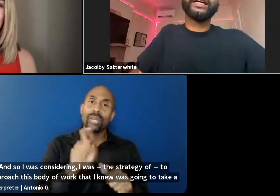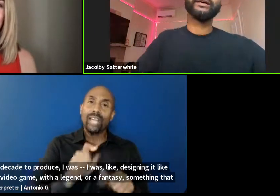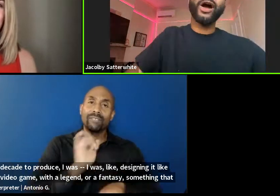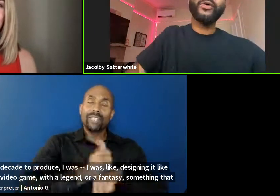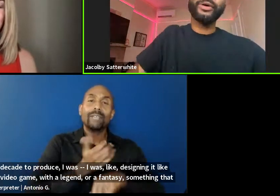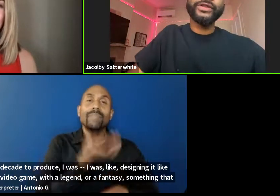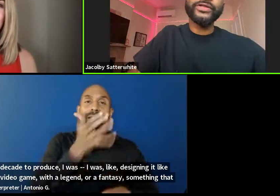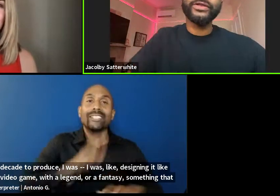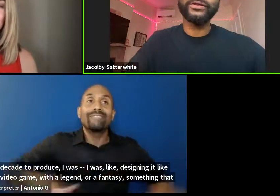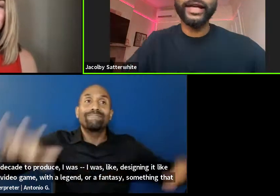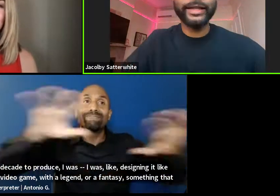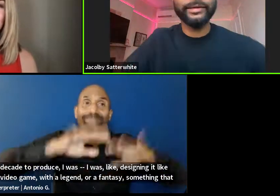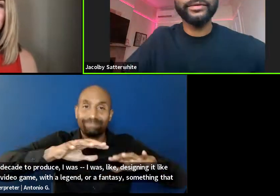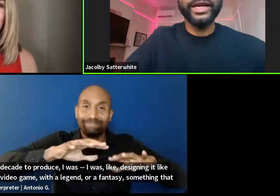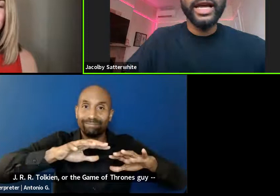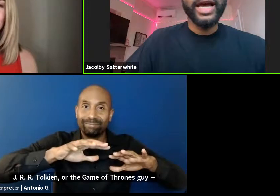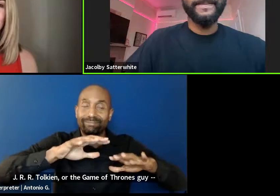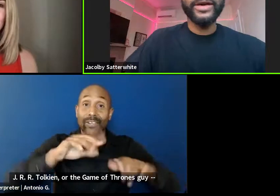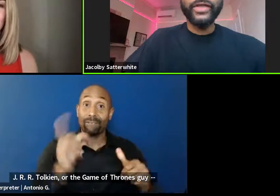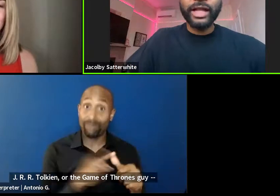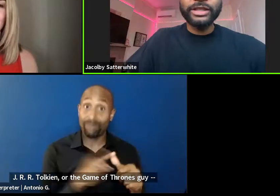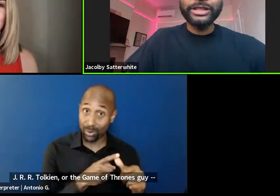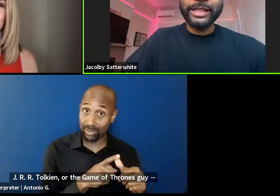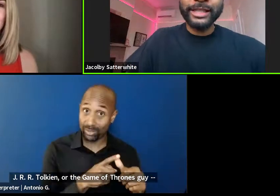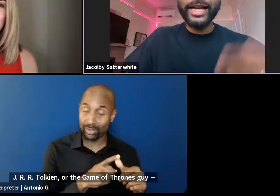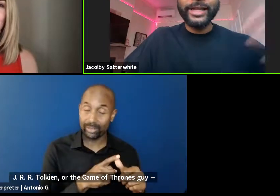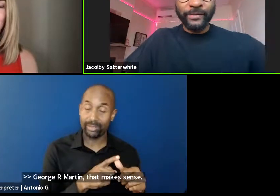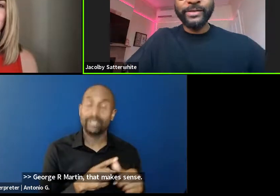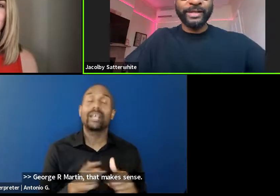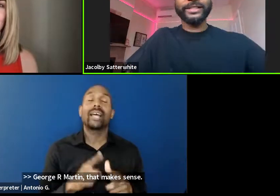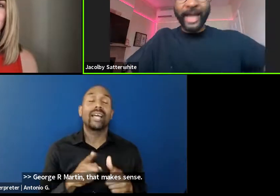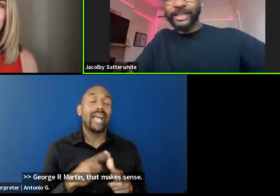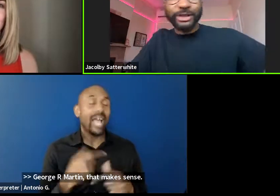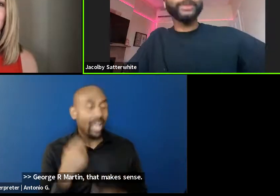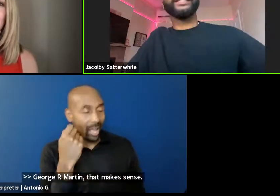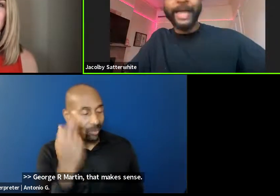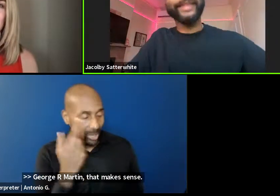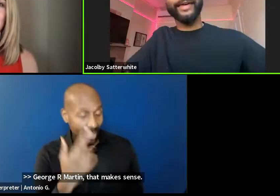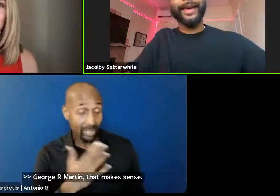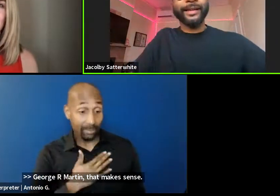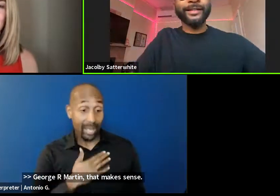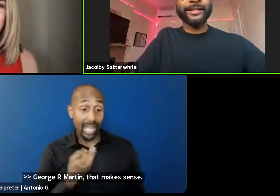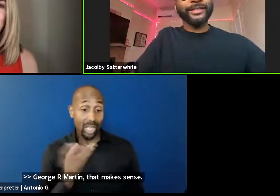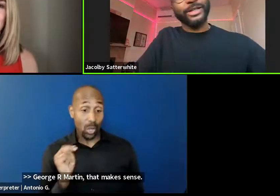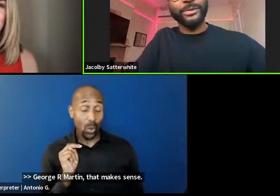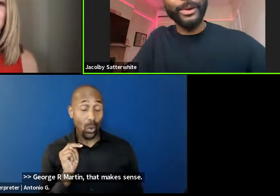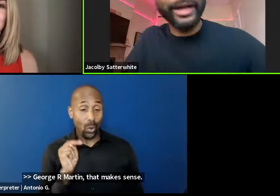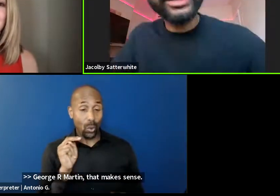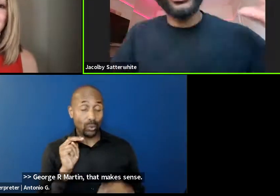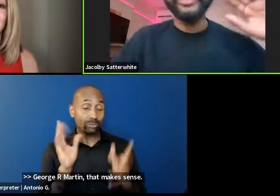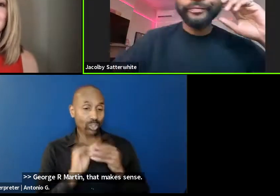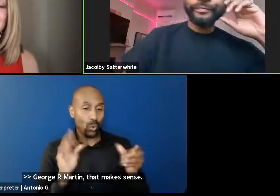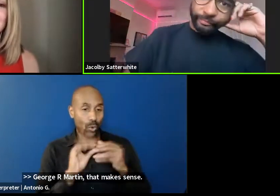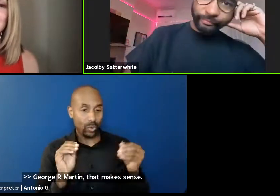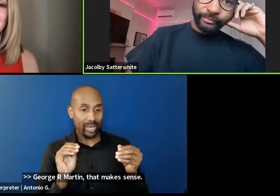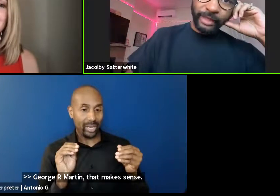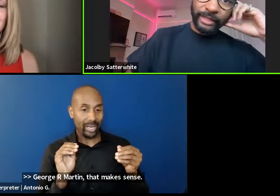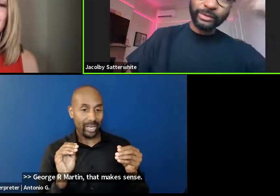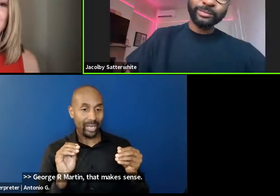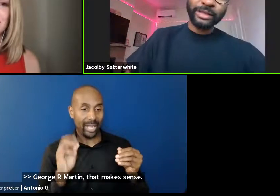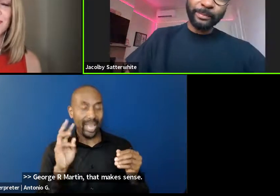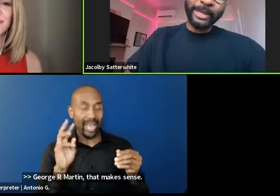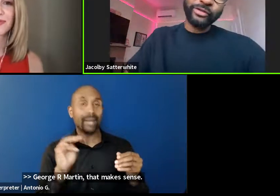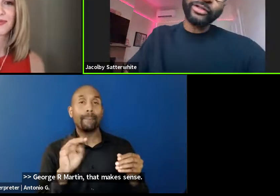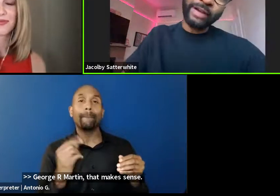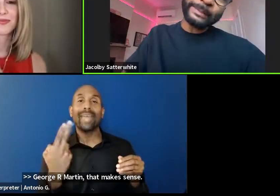realized that like my own personal, like, mythology and life is actually like that in its own way. So